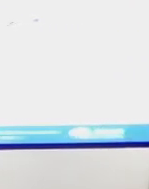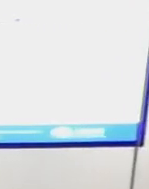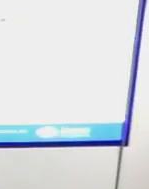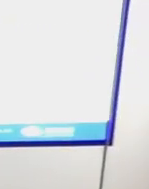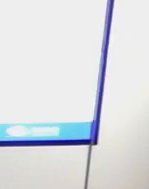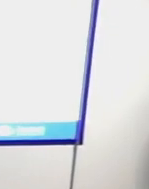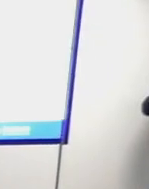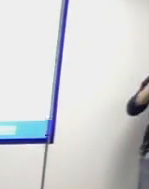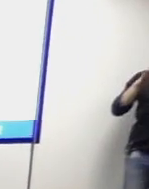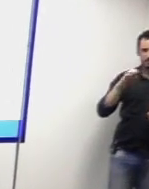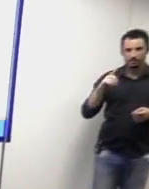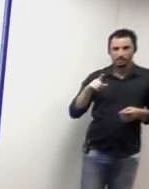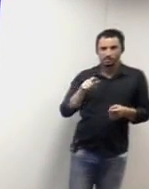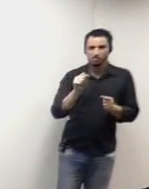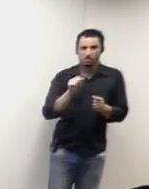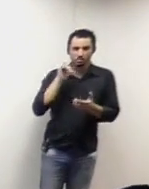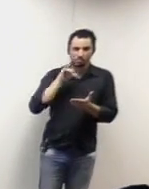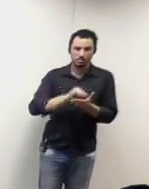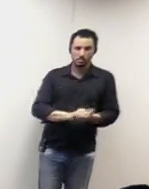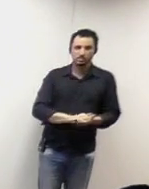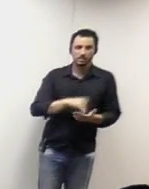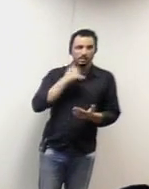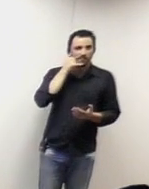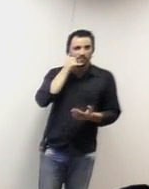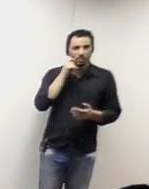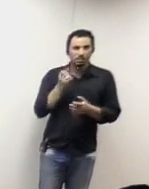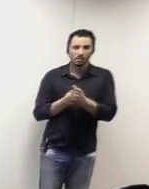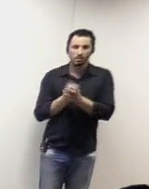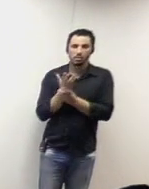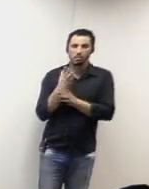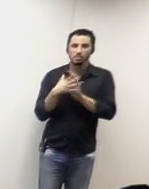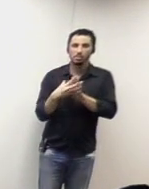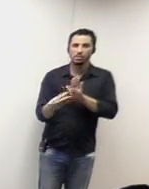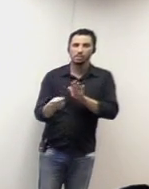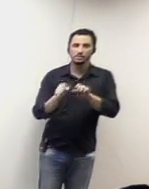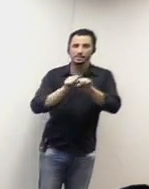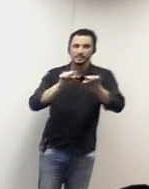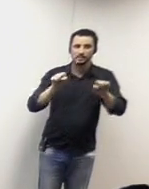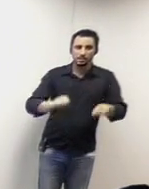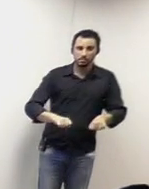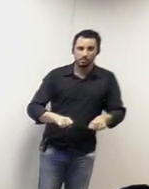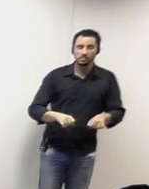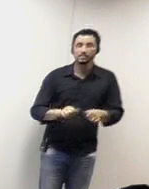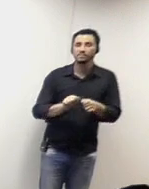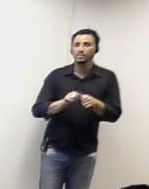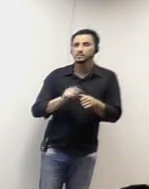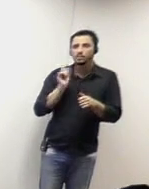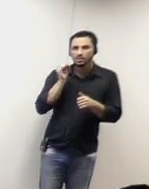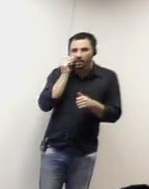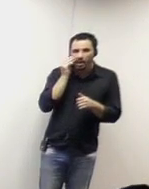and they've created models and systems that allow you to test policies for